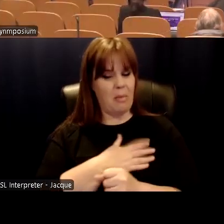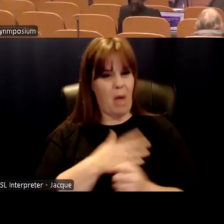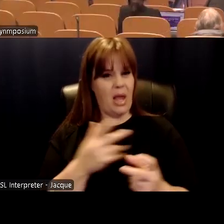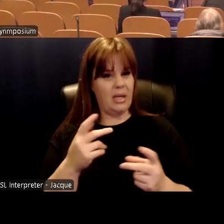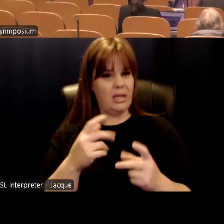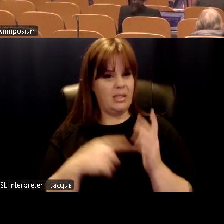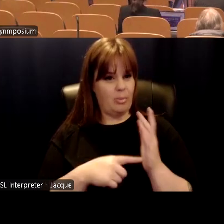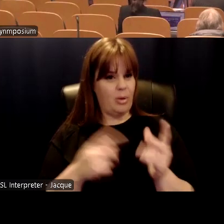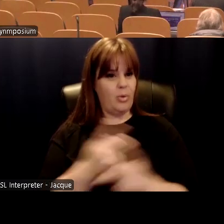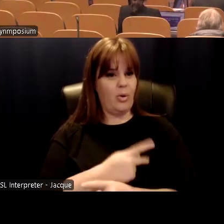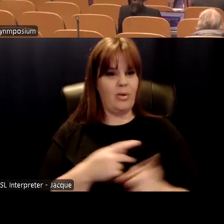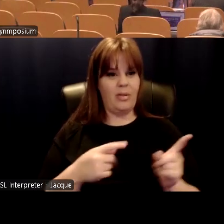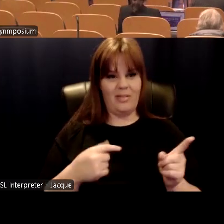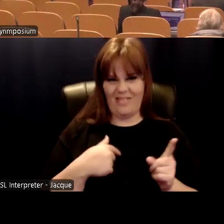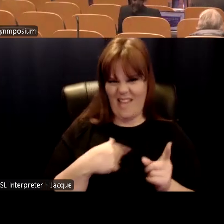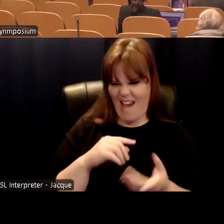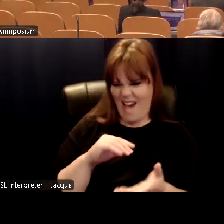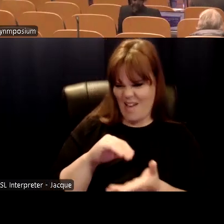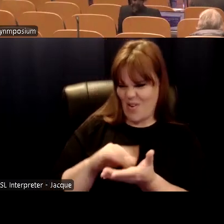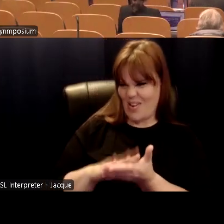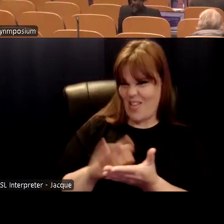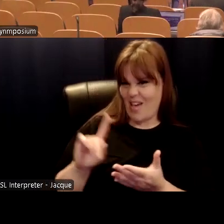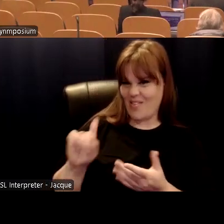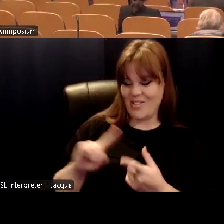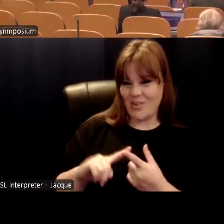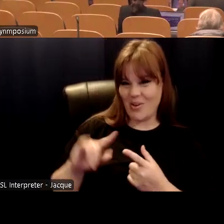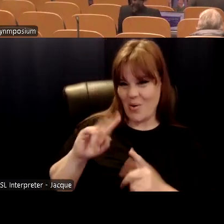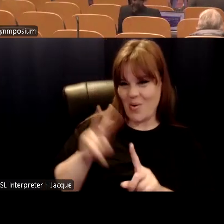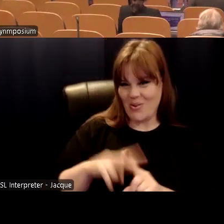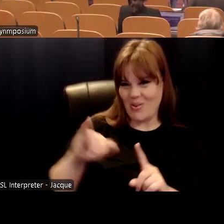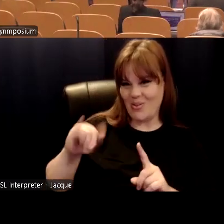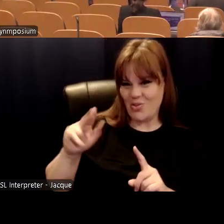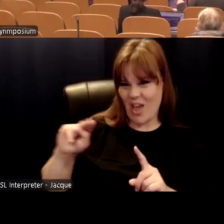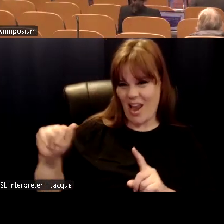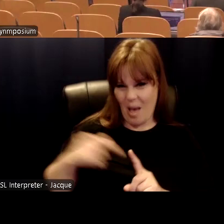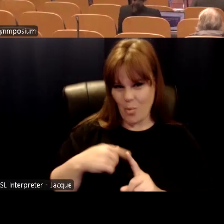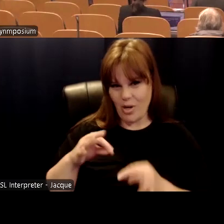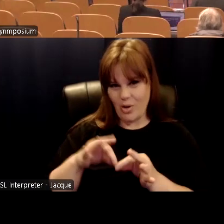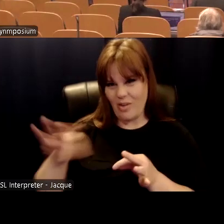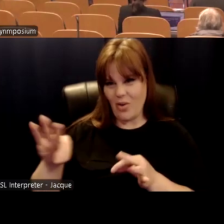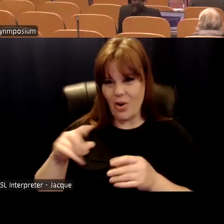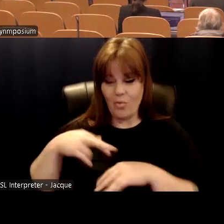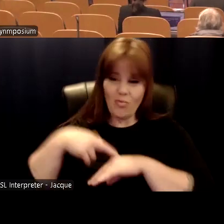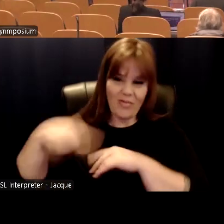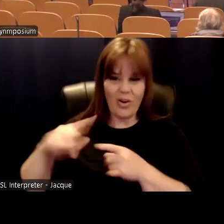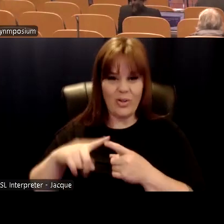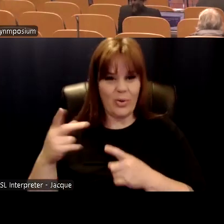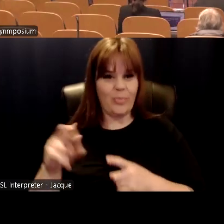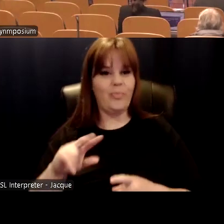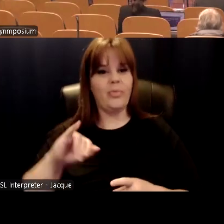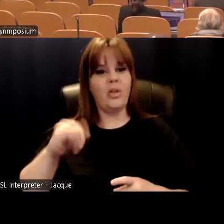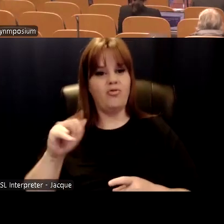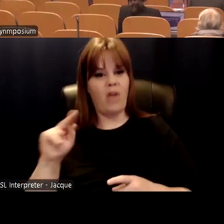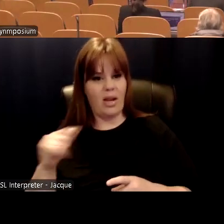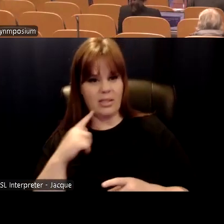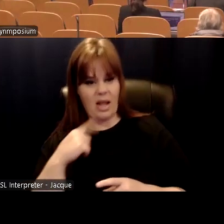I actually wrote that question down to go to Jana over here, so I'm going to defer to her on that one. That sounds good. So if